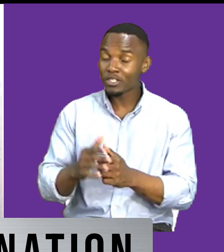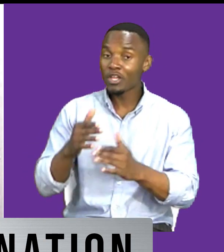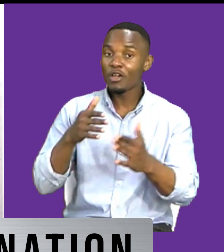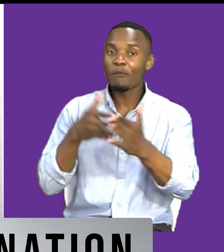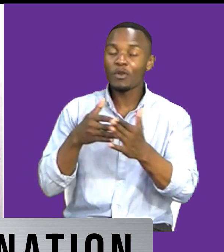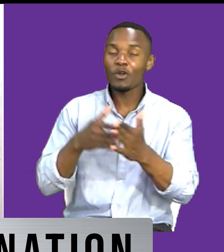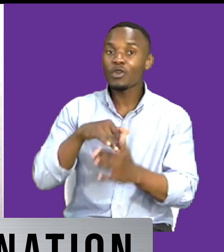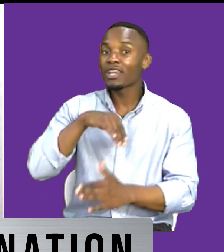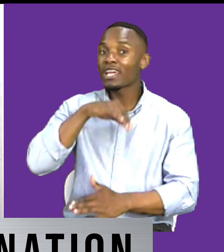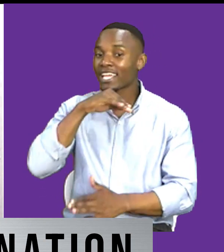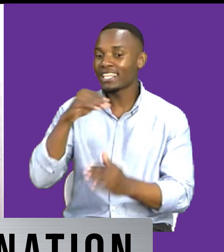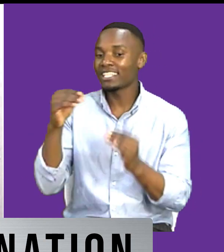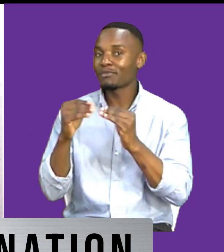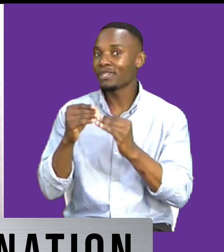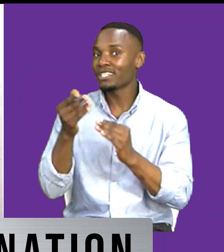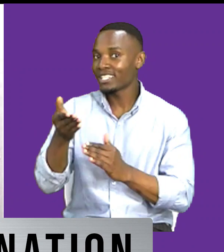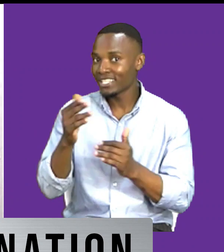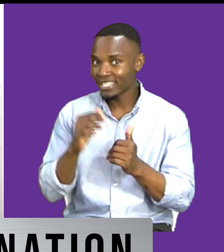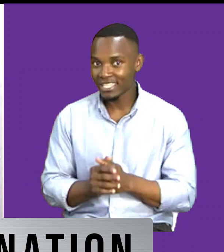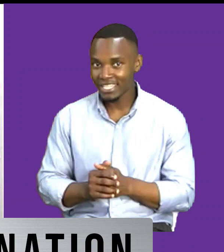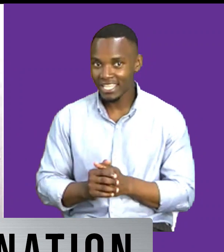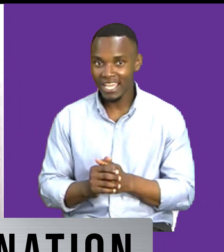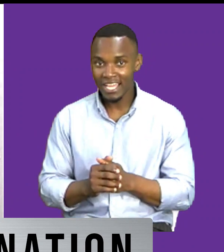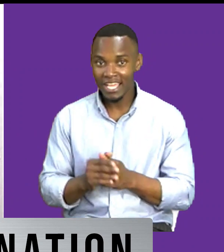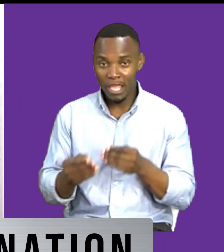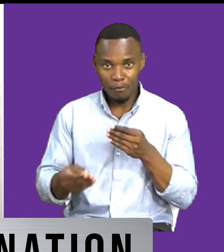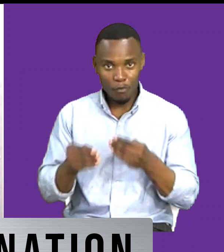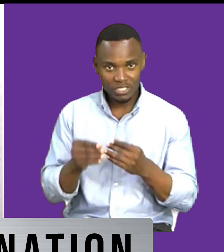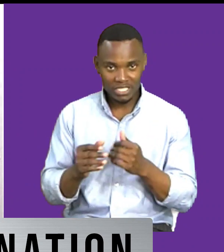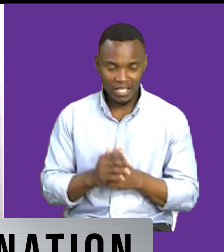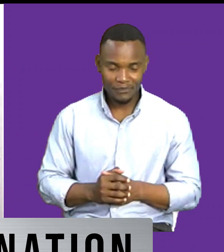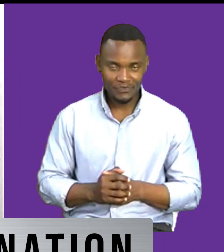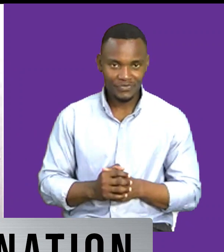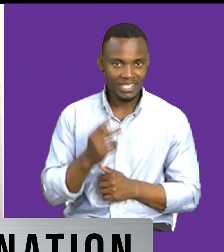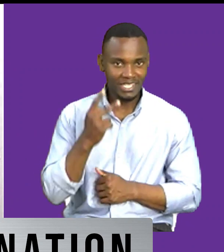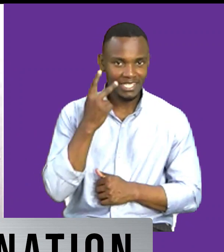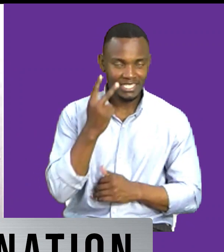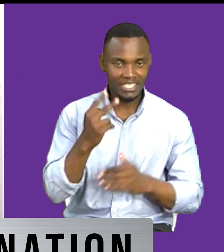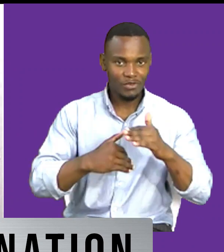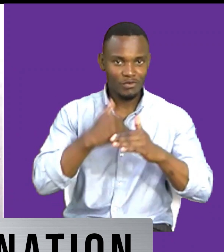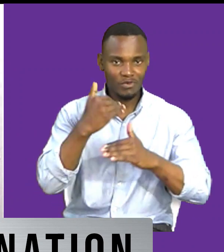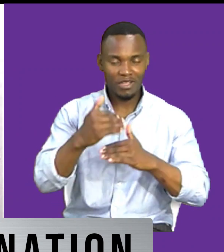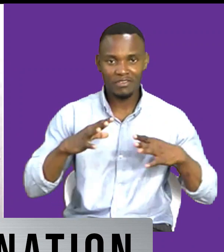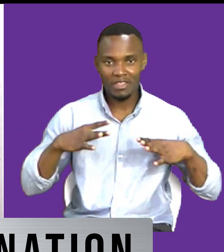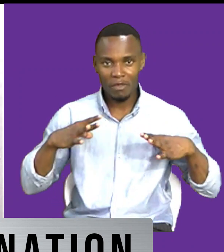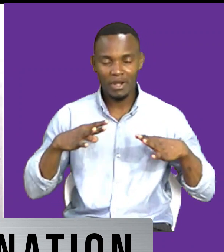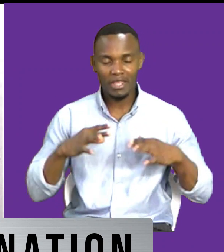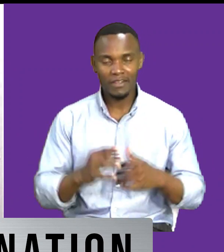Wow. Viewers, see you after the break.